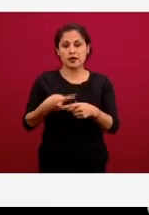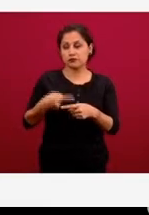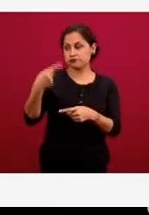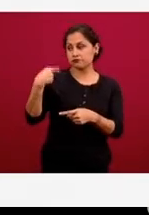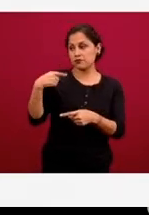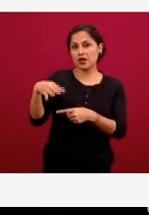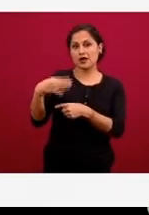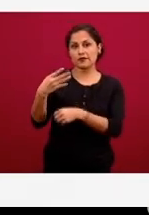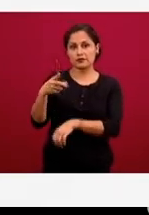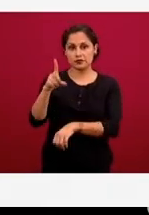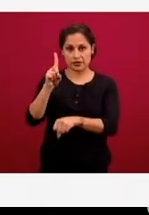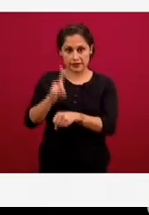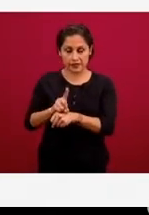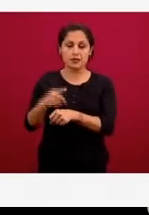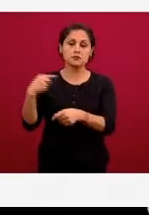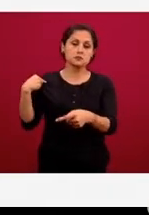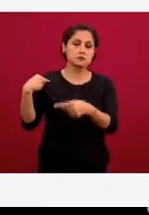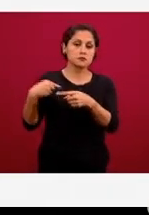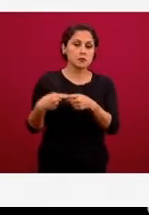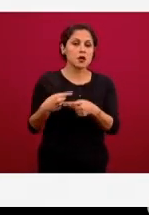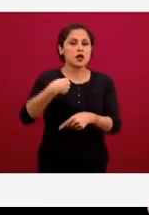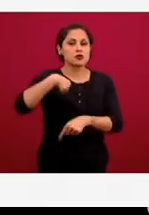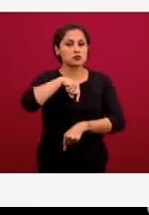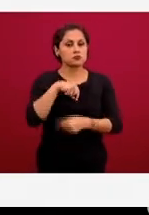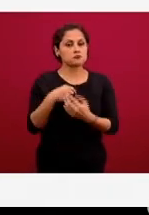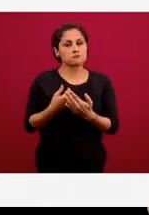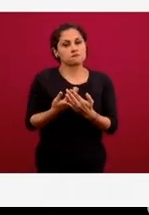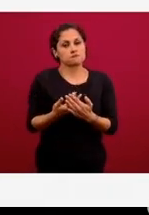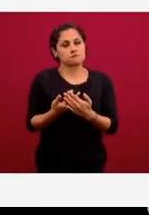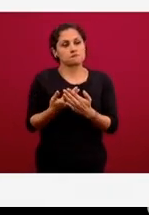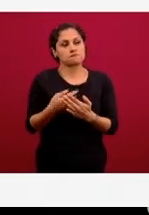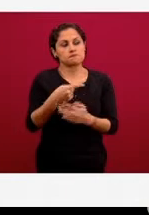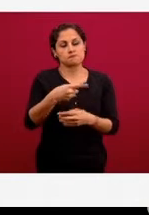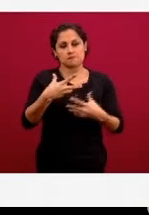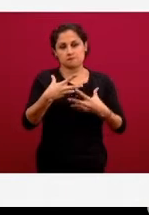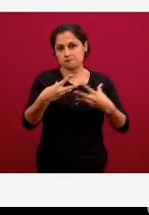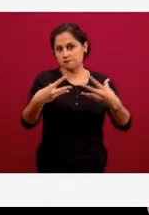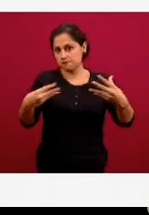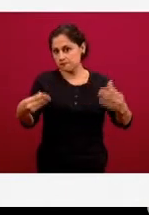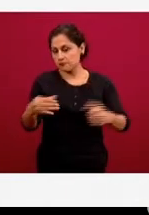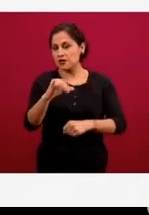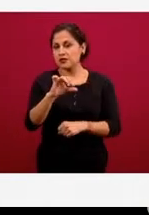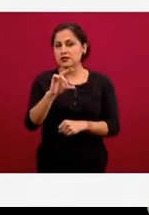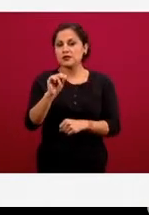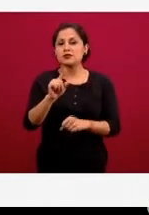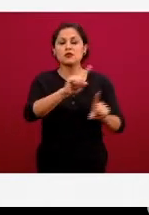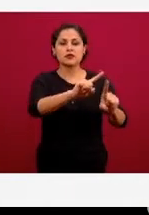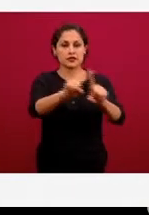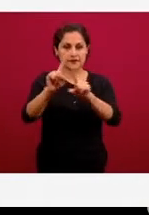This is how we're seeing how the pandemic is behaving in different countries.